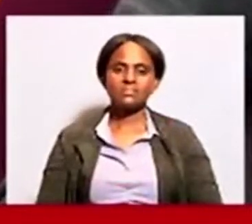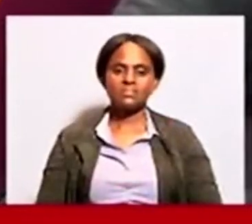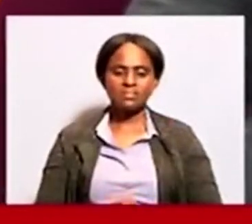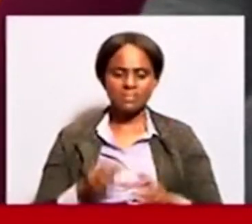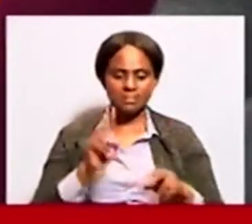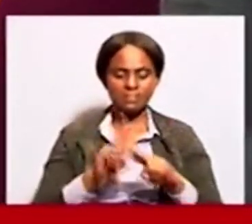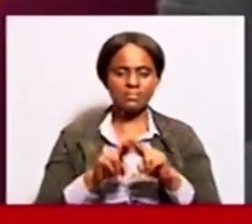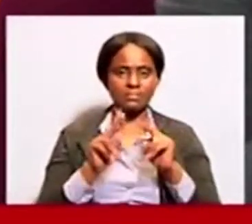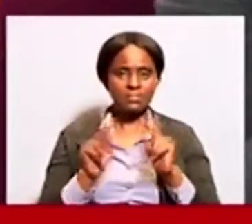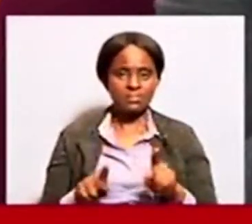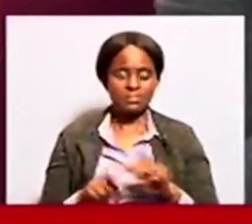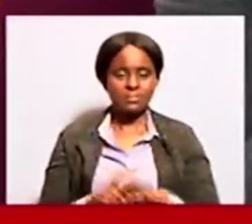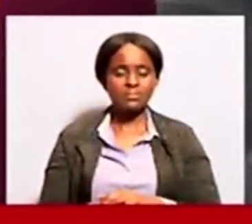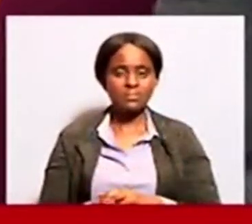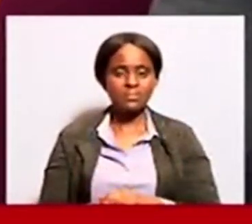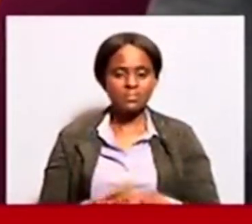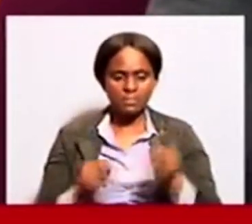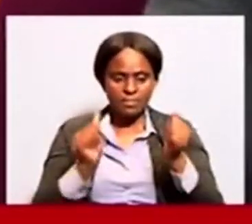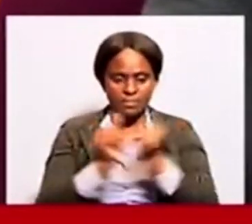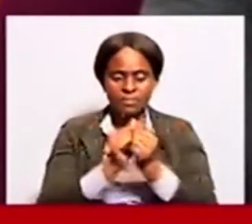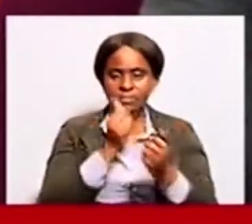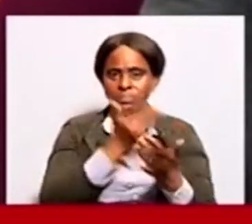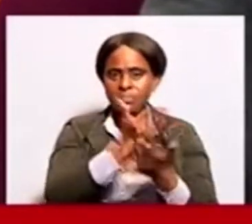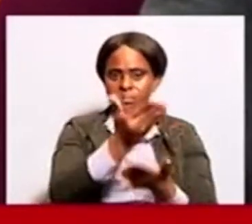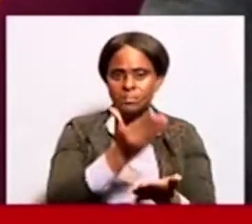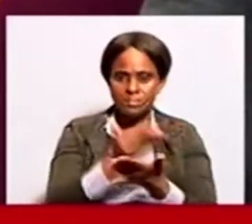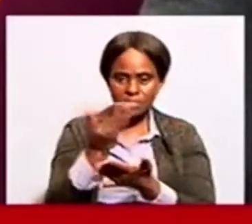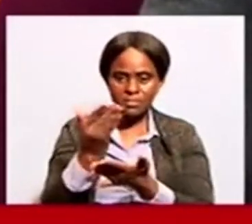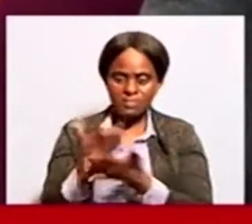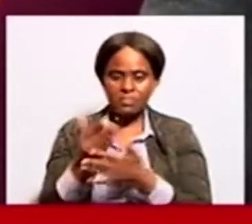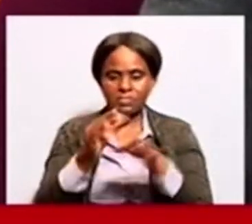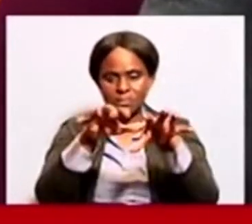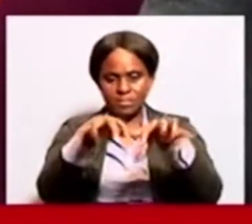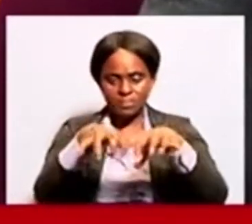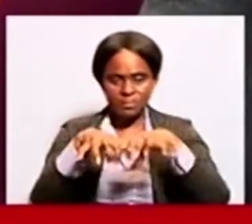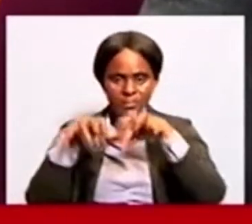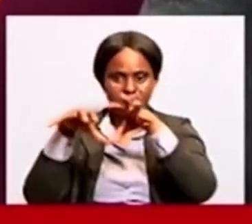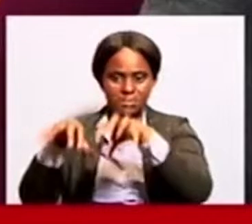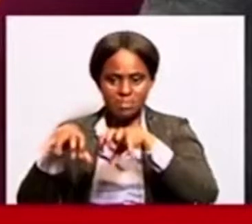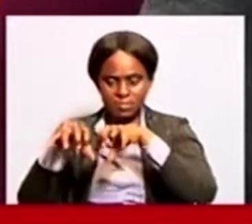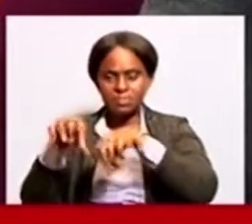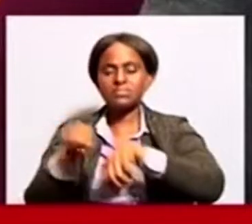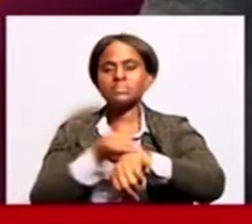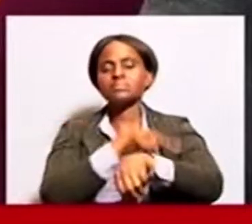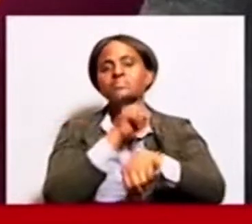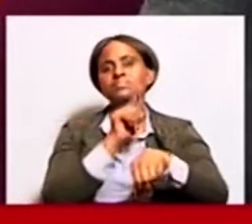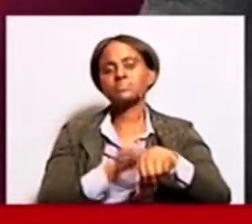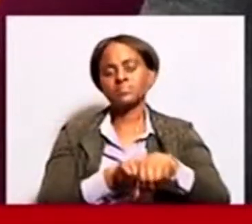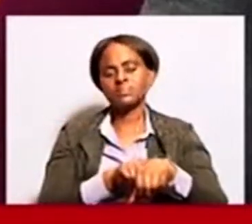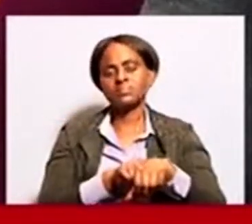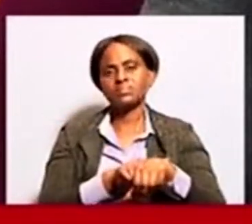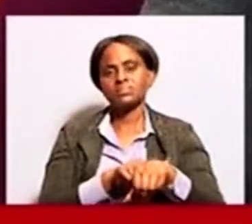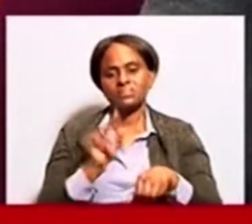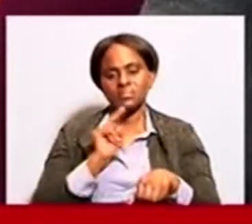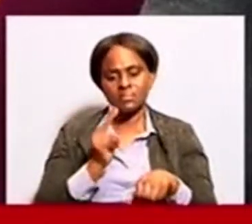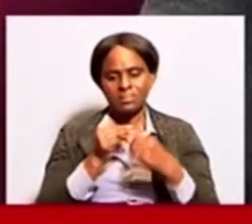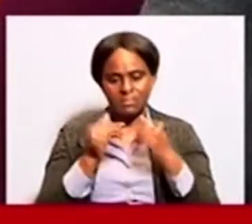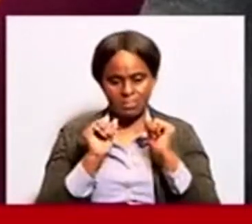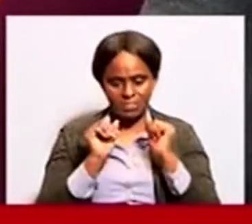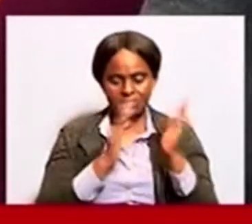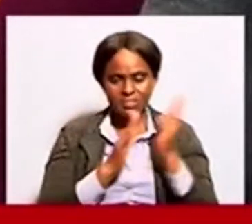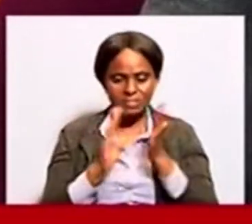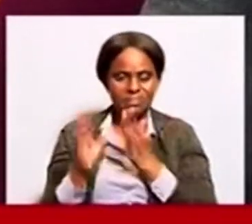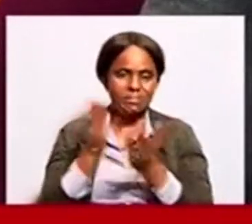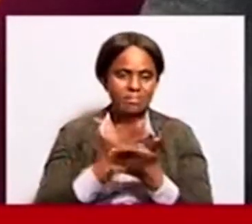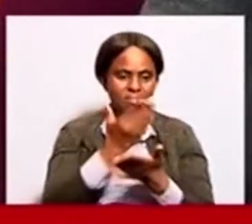Chair, in terms of procurement of a grader, it took us a long time. We could have procured